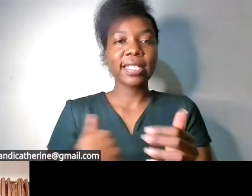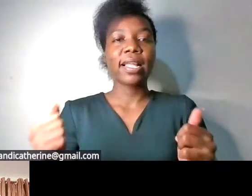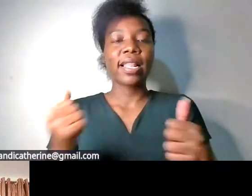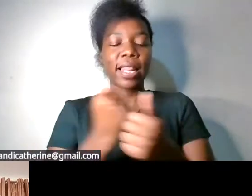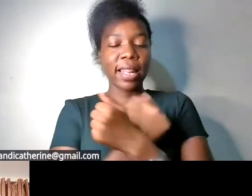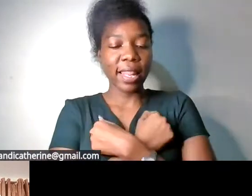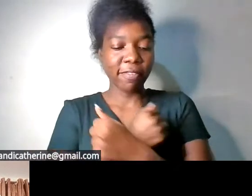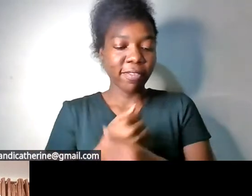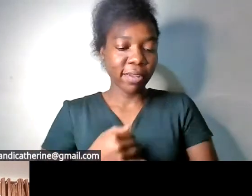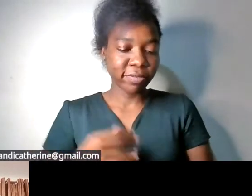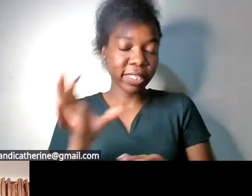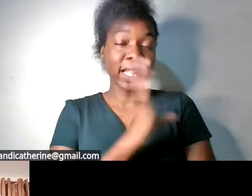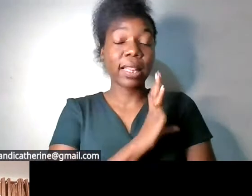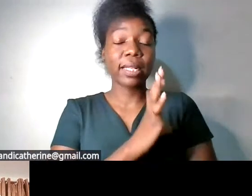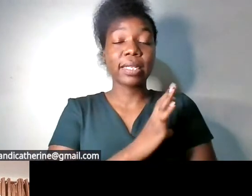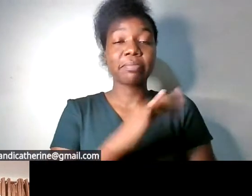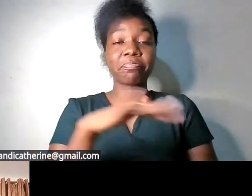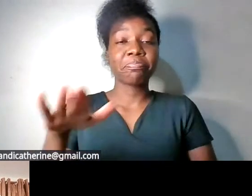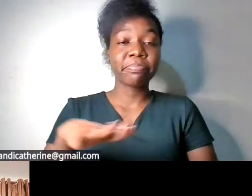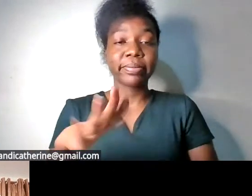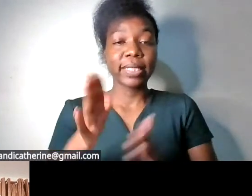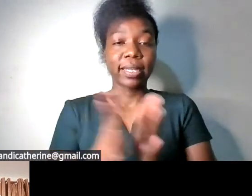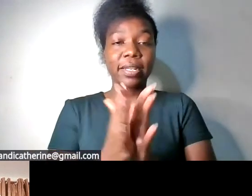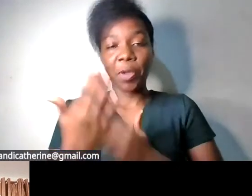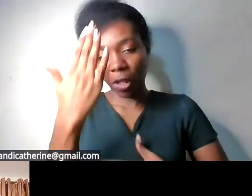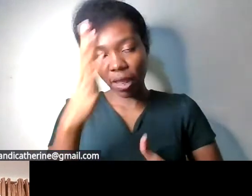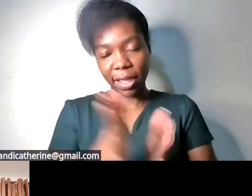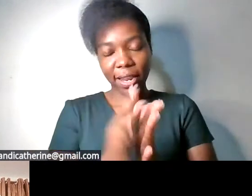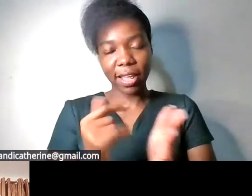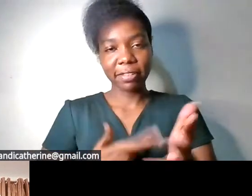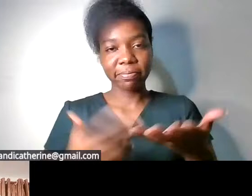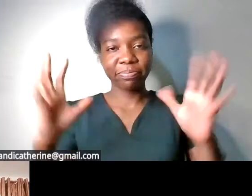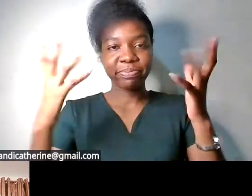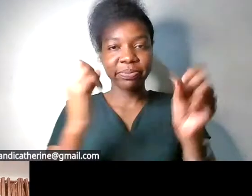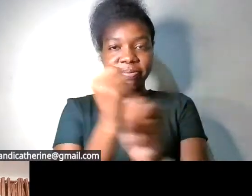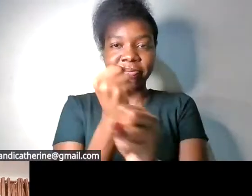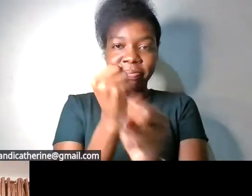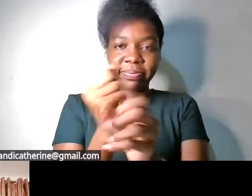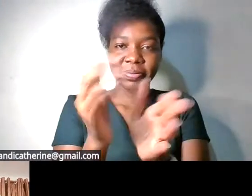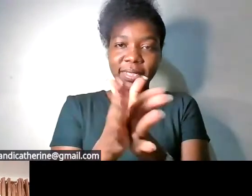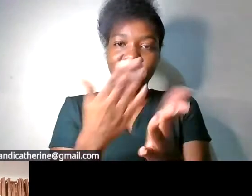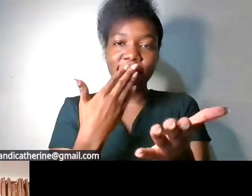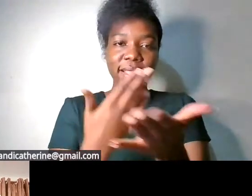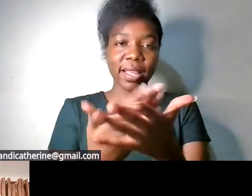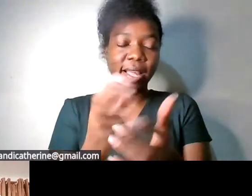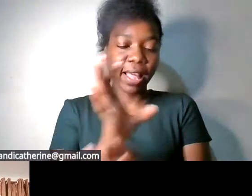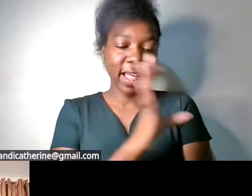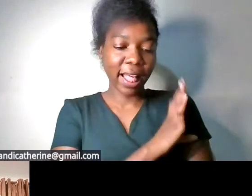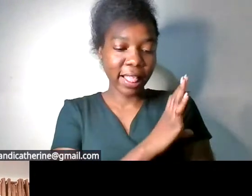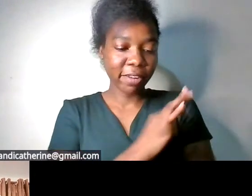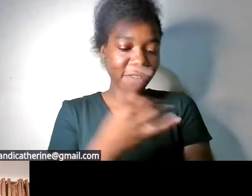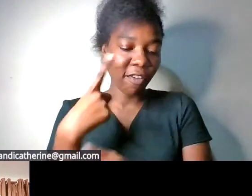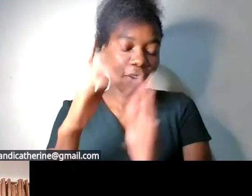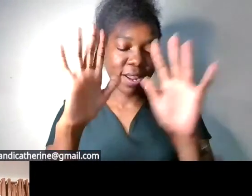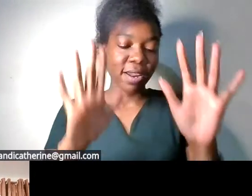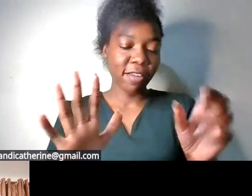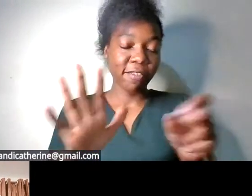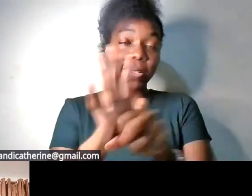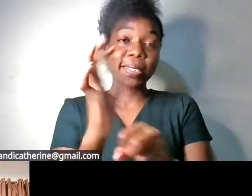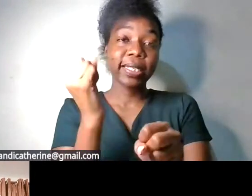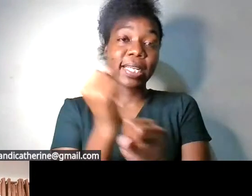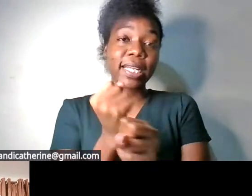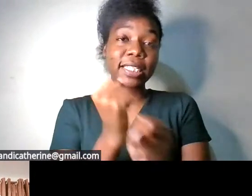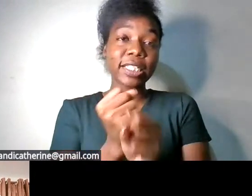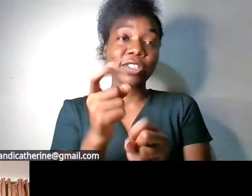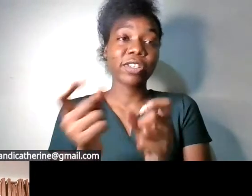her around. And it's an honor, and we appreciate your work. And we thank you, Catherine, for the amazing job that you do. And